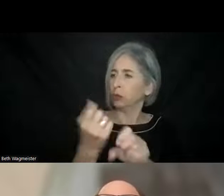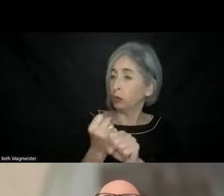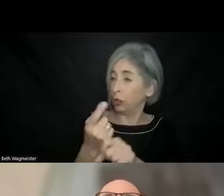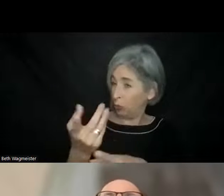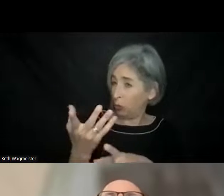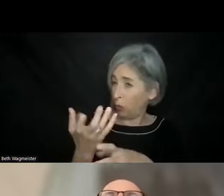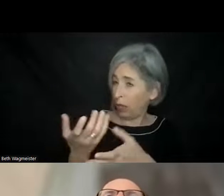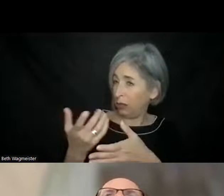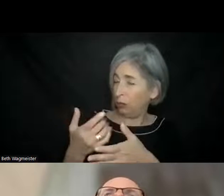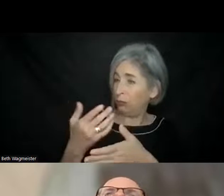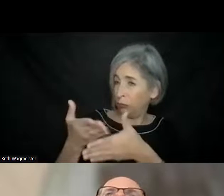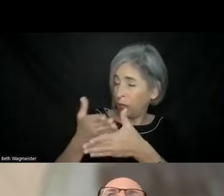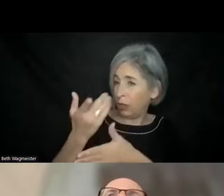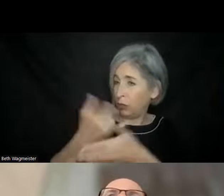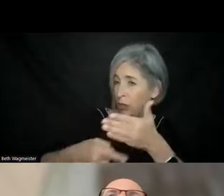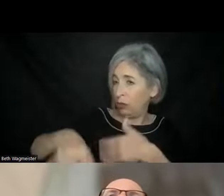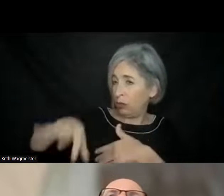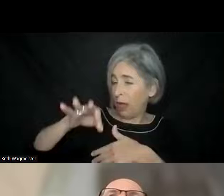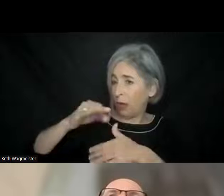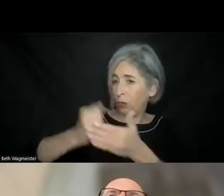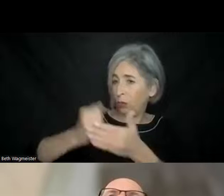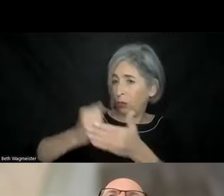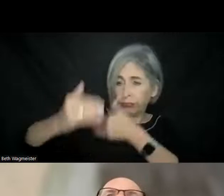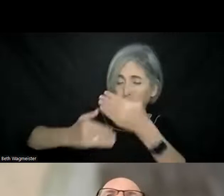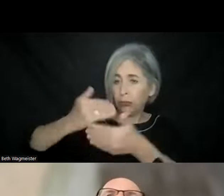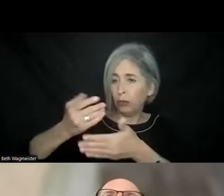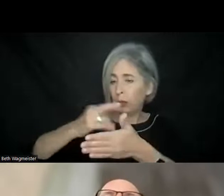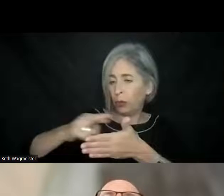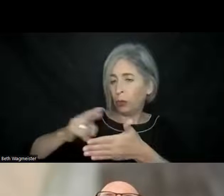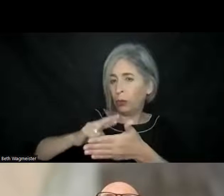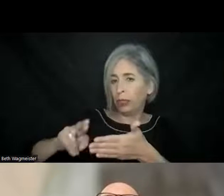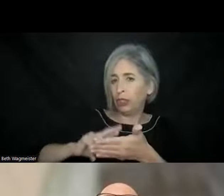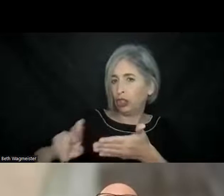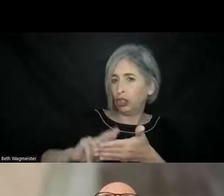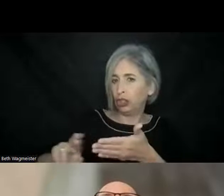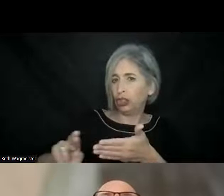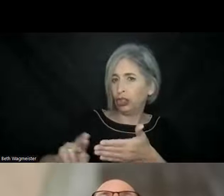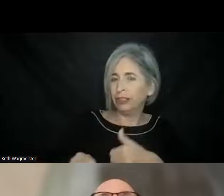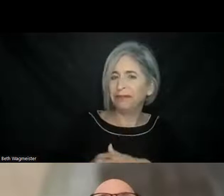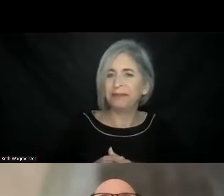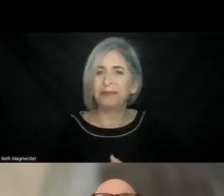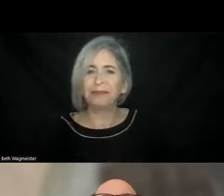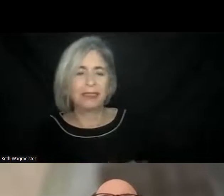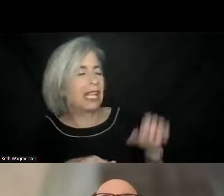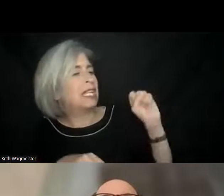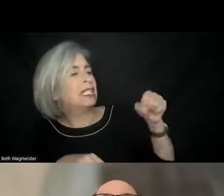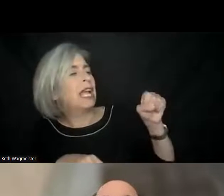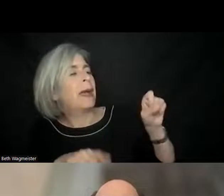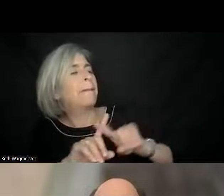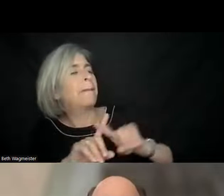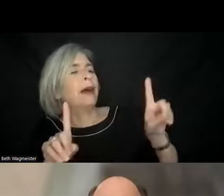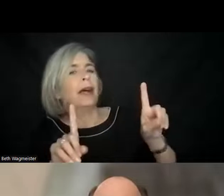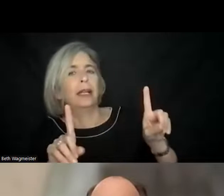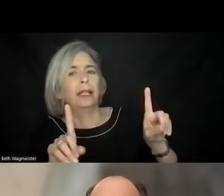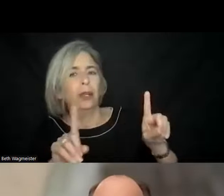have discovered in those processes, more from a research or very practical hands-on research? But anyway. Yeah, but we're in the middle